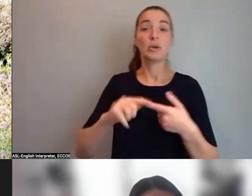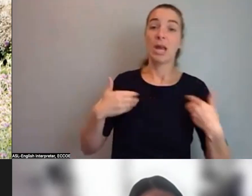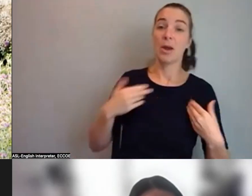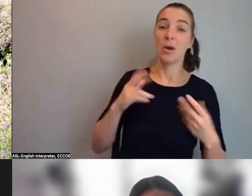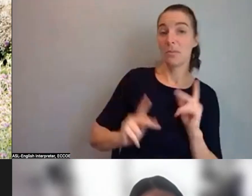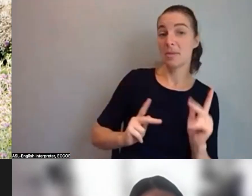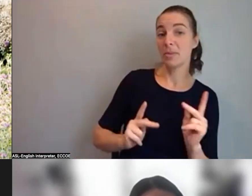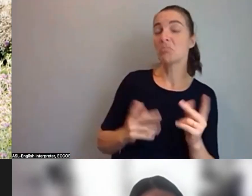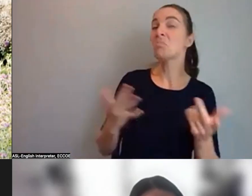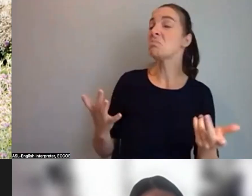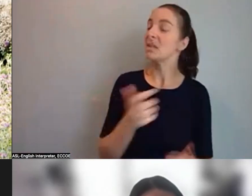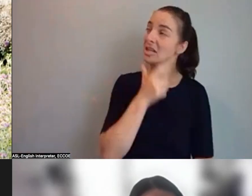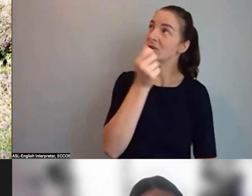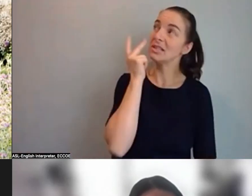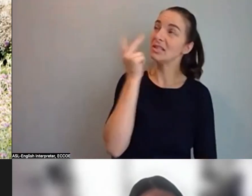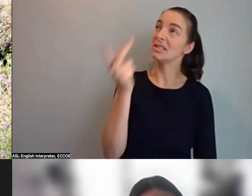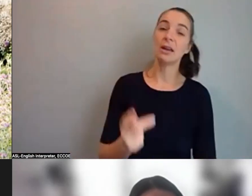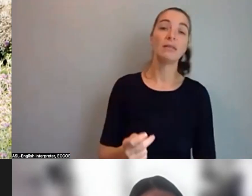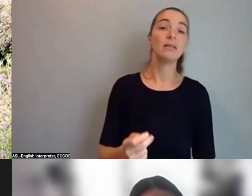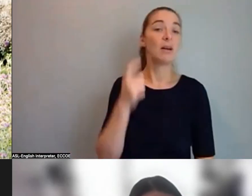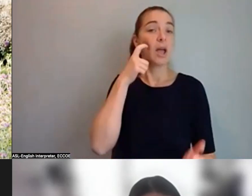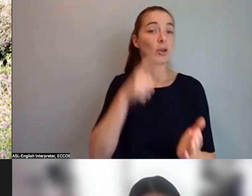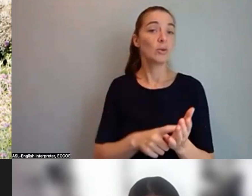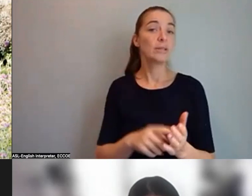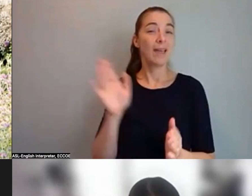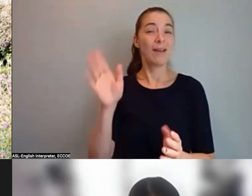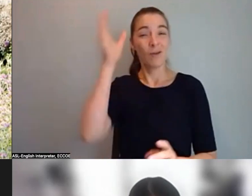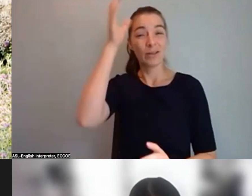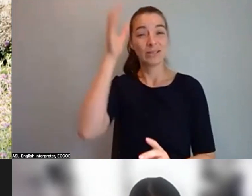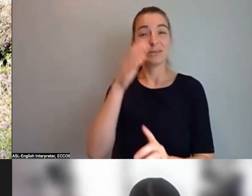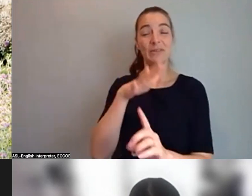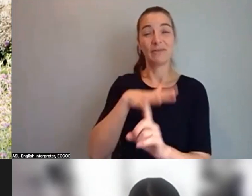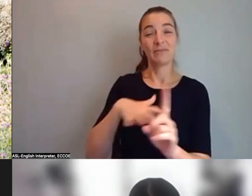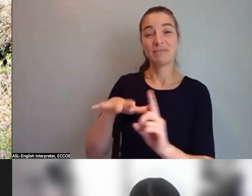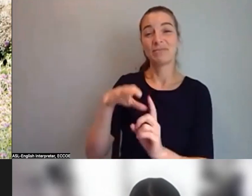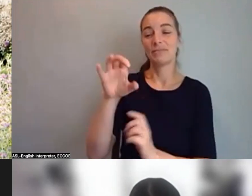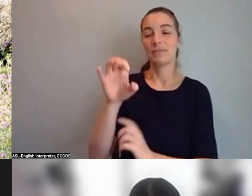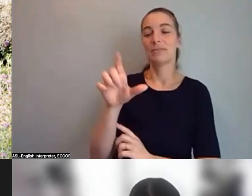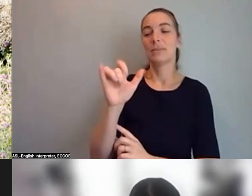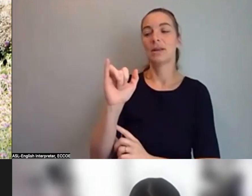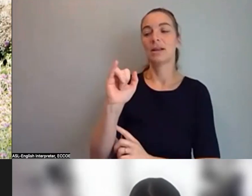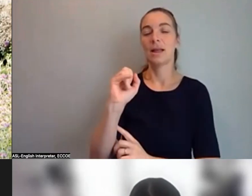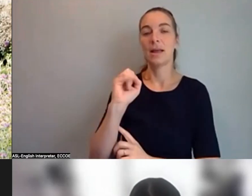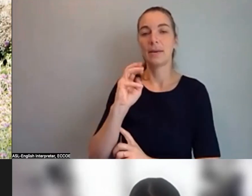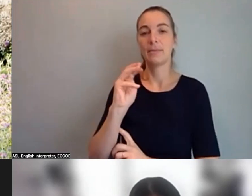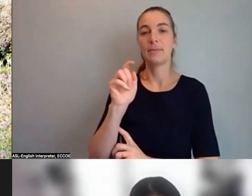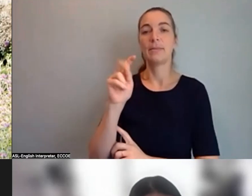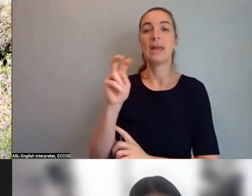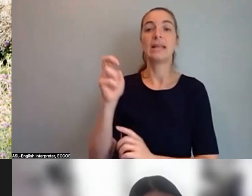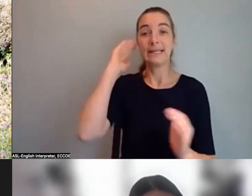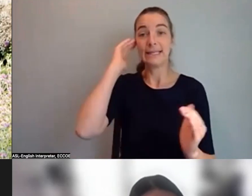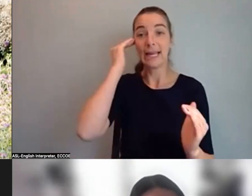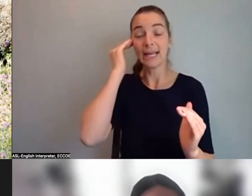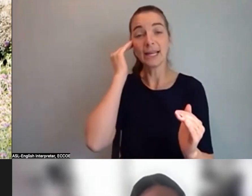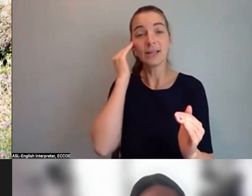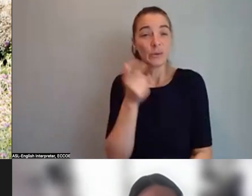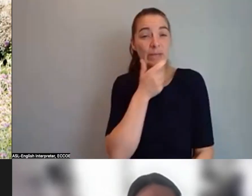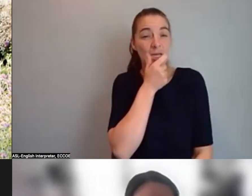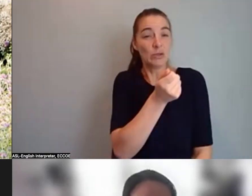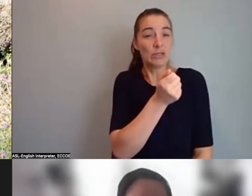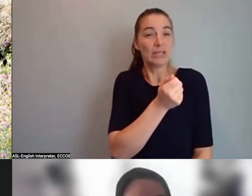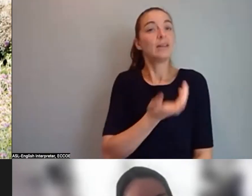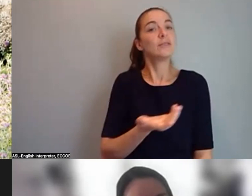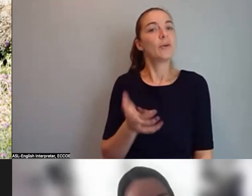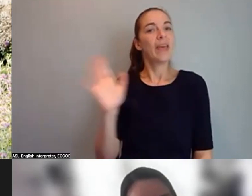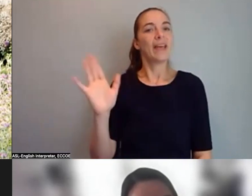climate anxiety and youth culture and stuff. So I wonder if this other, the affective identification with, like, the oil work